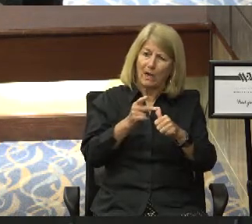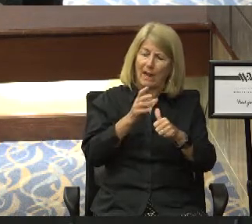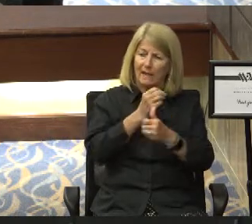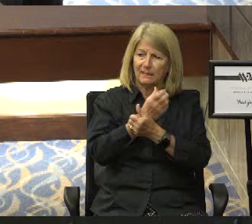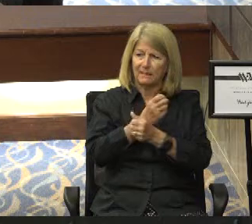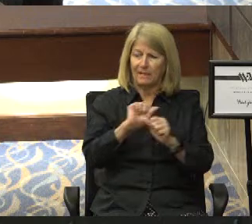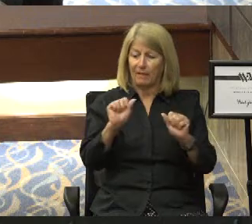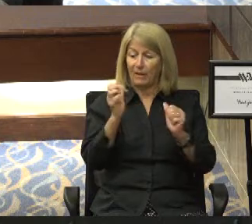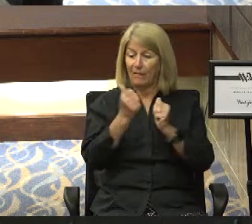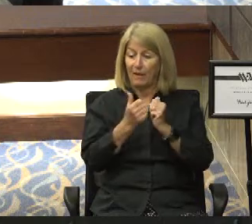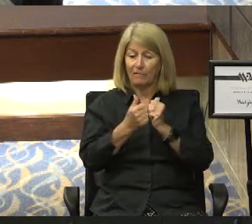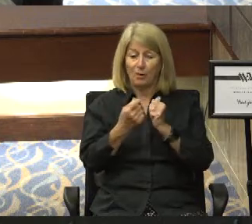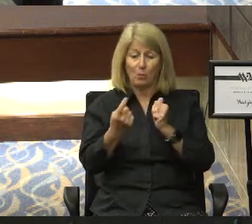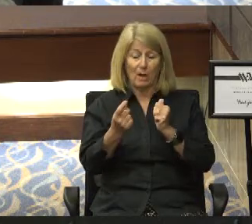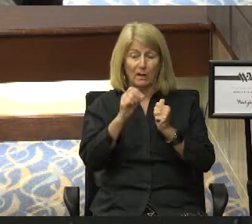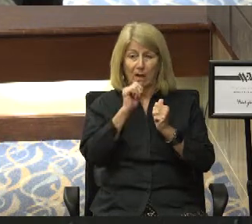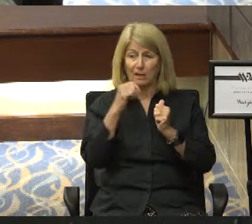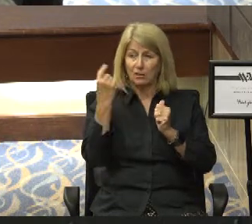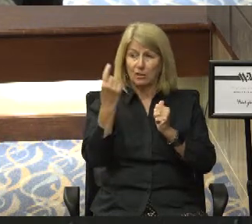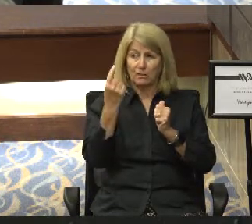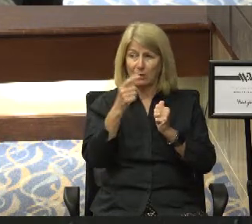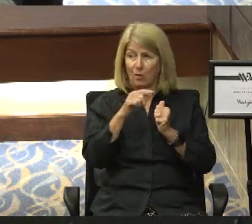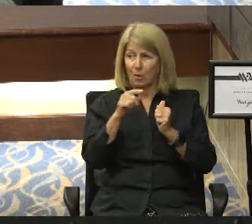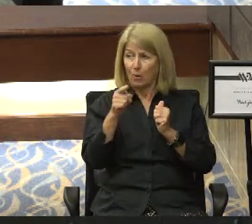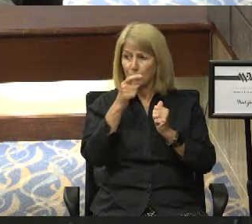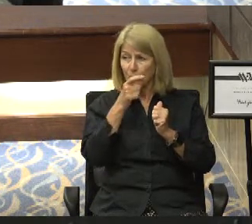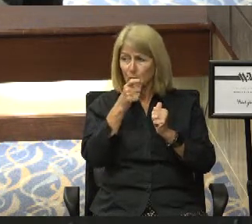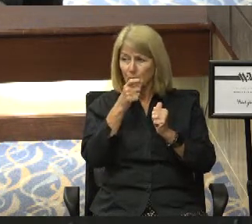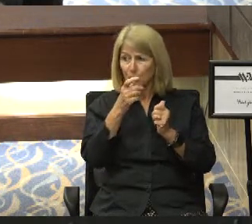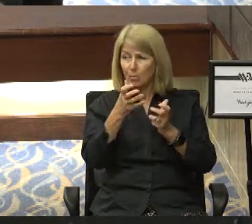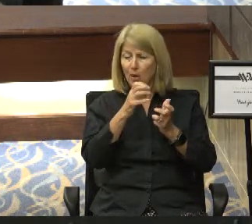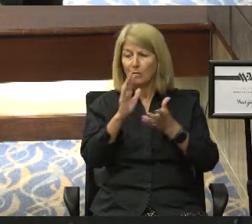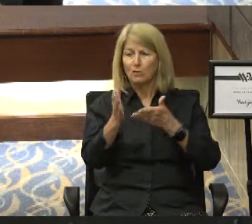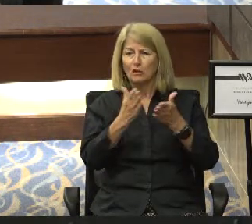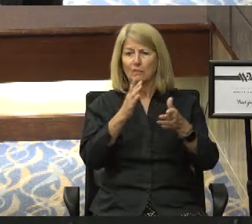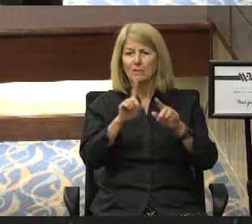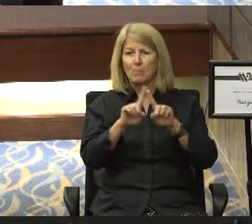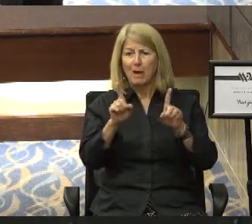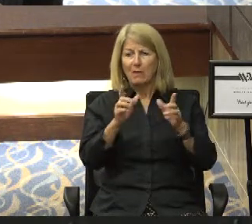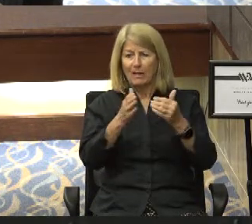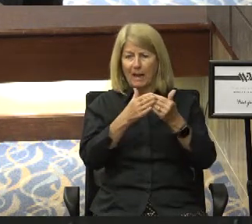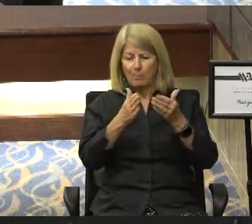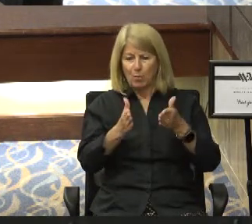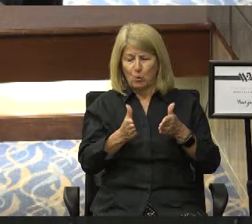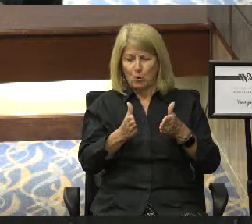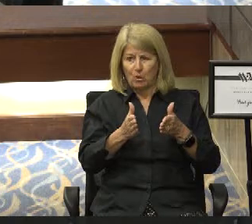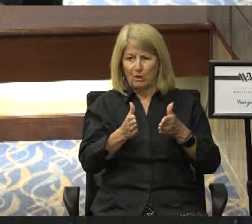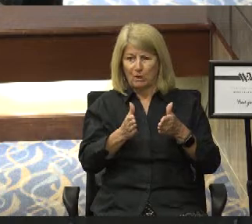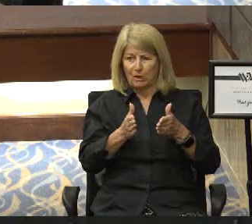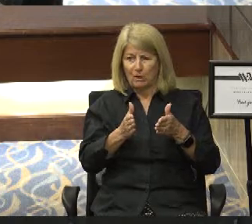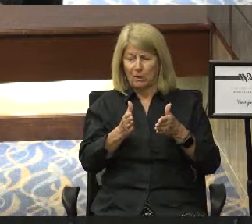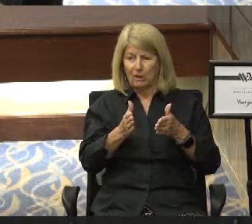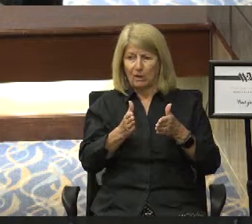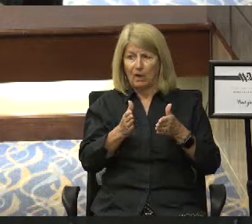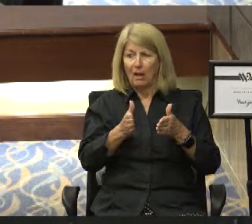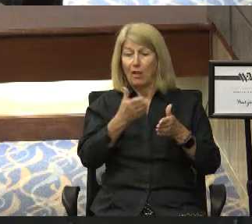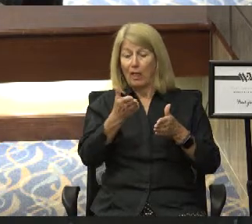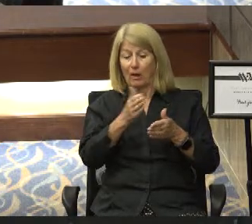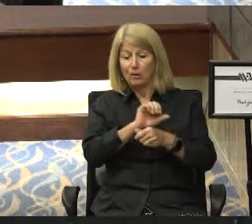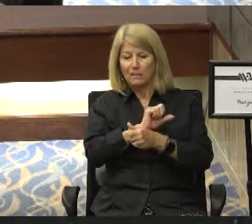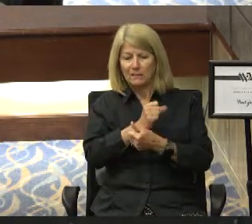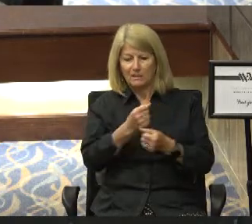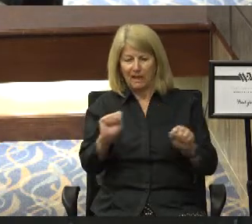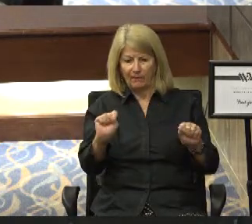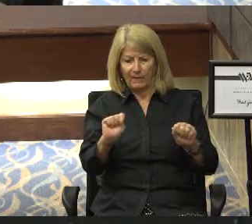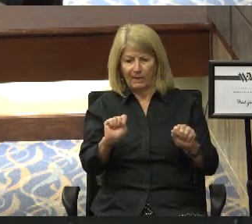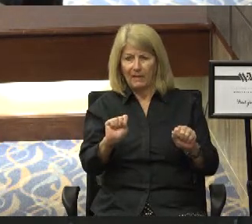everyone, not just those seeking those services, but those in the neighborhood that surround that service, their safety